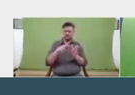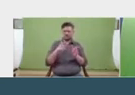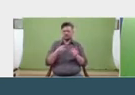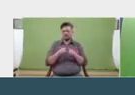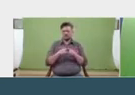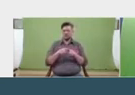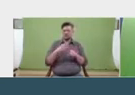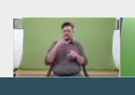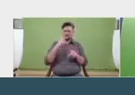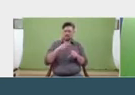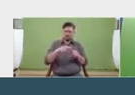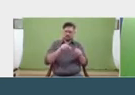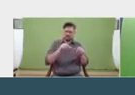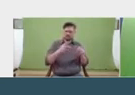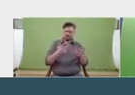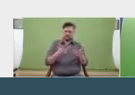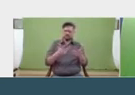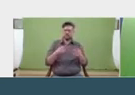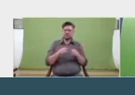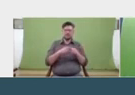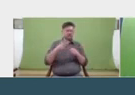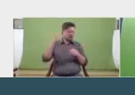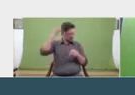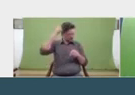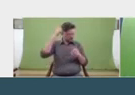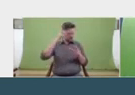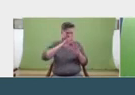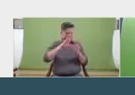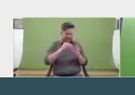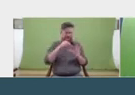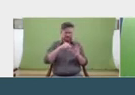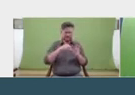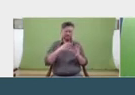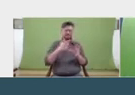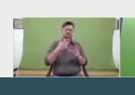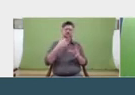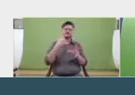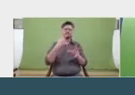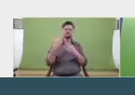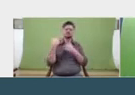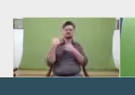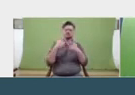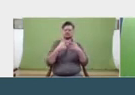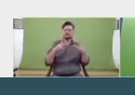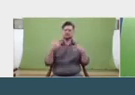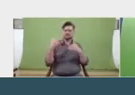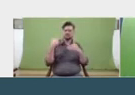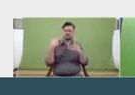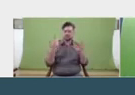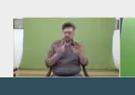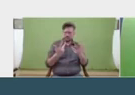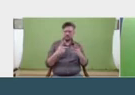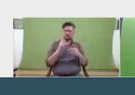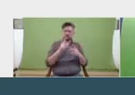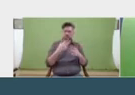the anatomy that their part of the brain brain which is responsible for language but that's not the only thing that you should be concerned